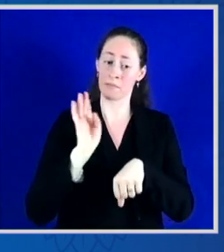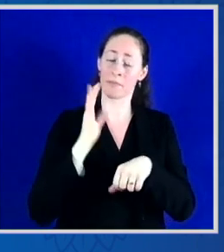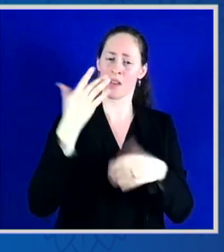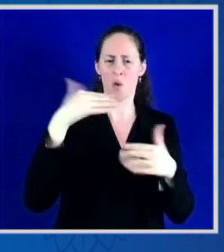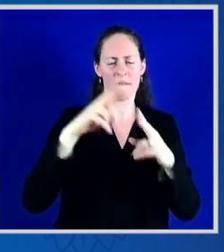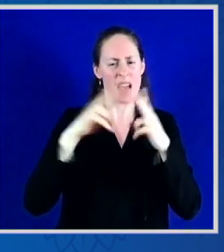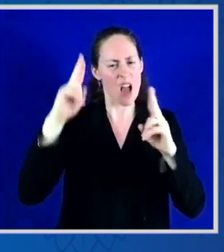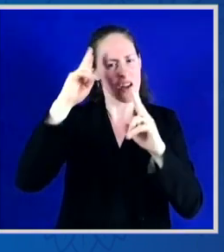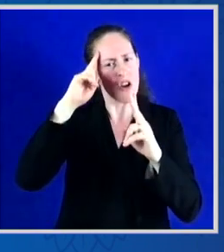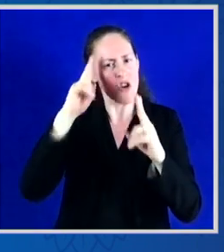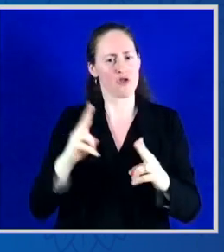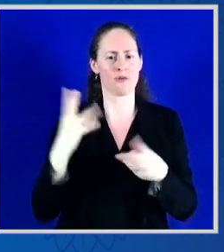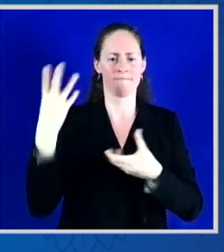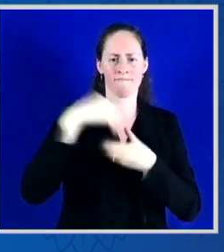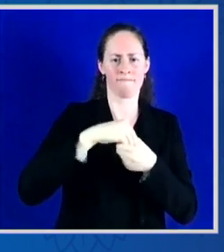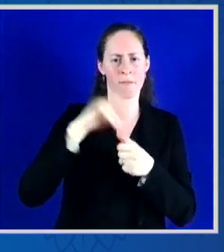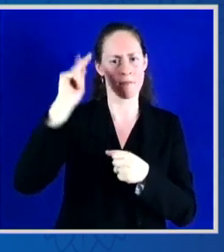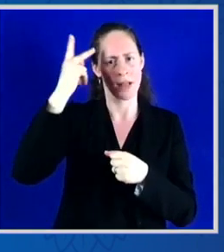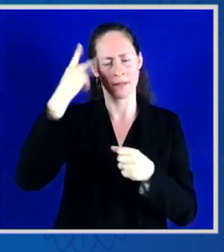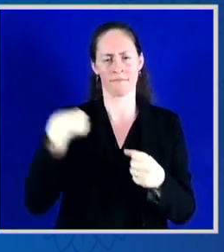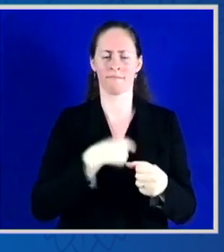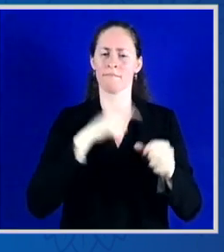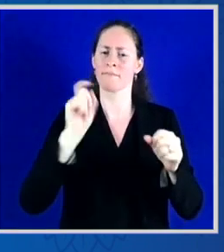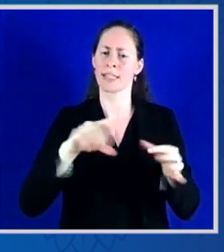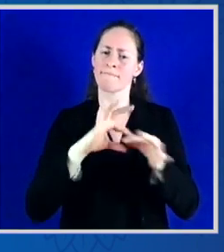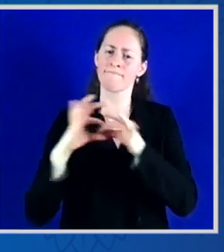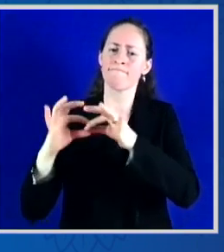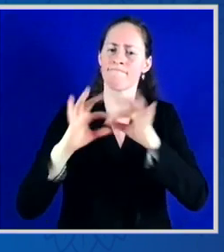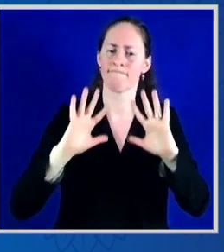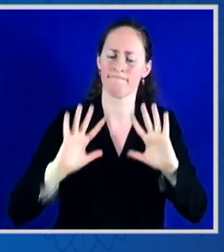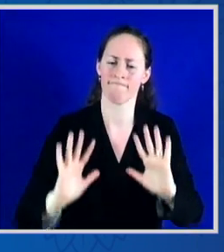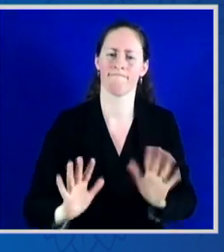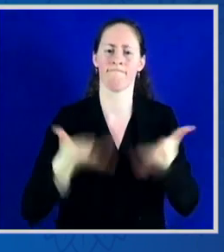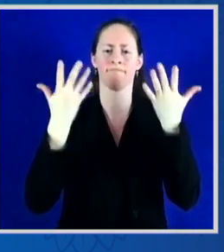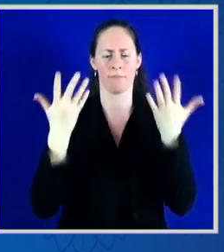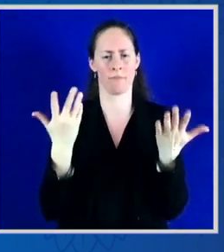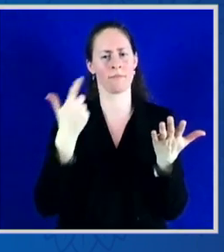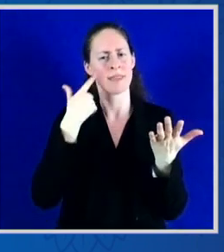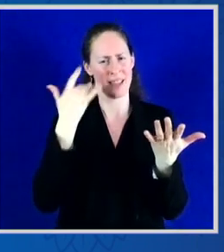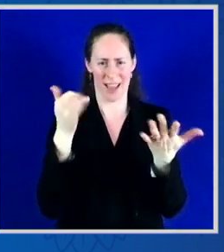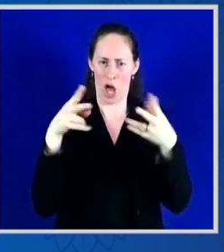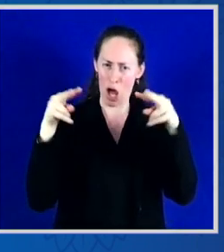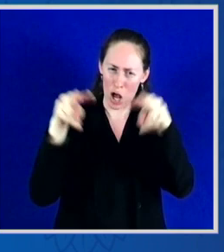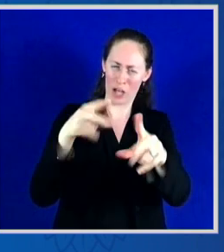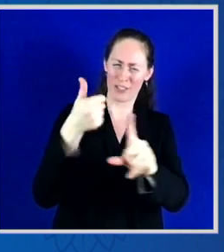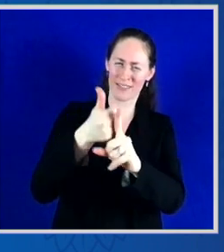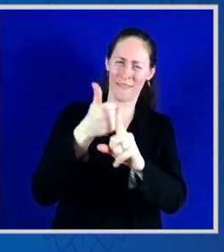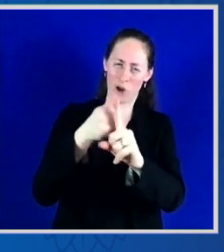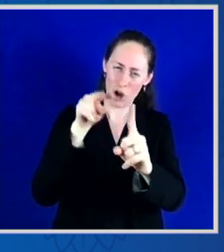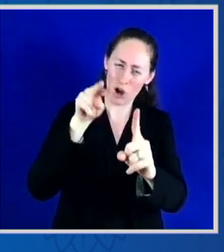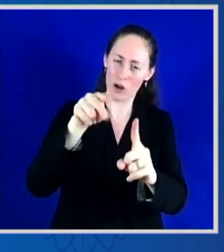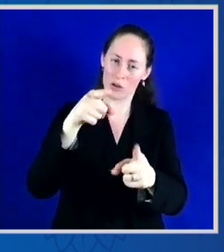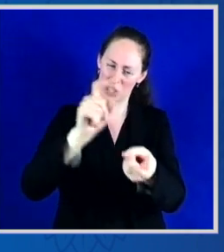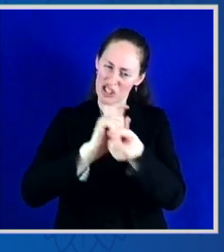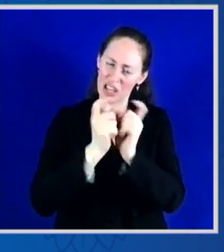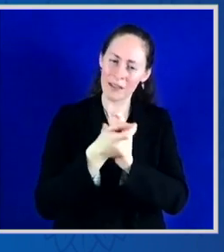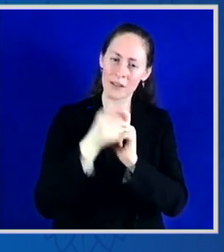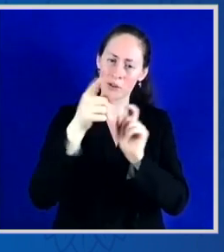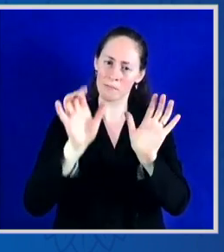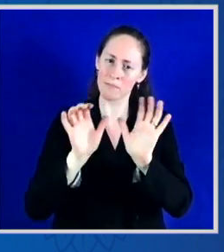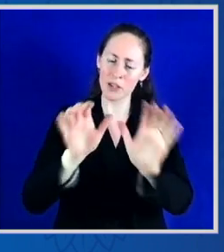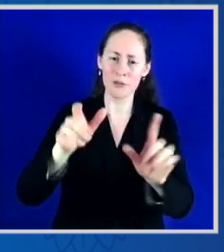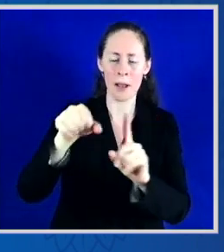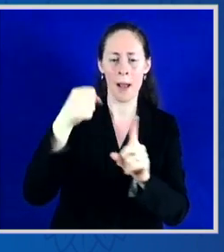lift up that whole idea, because look at you. Look at the change that you're making, and I'm really proud of you.